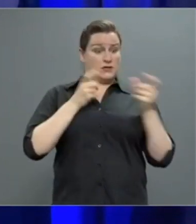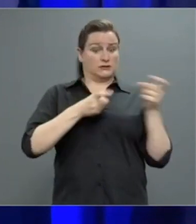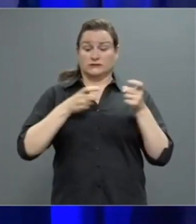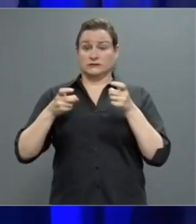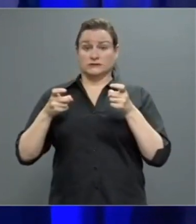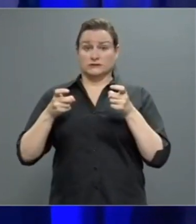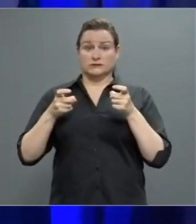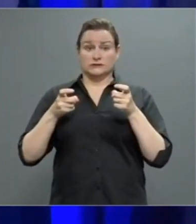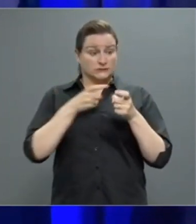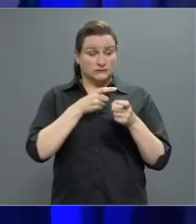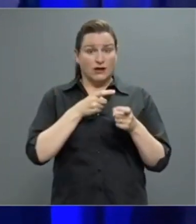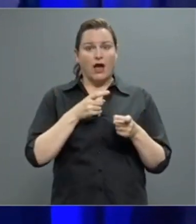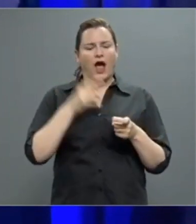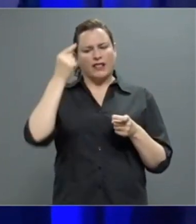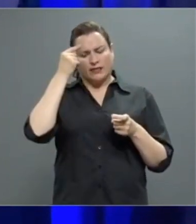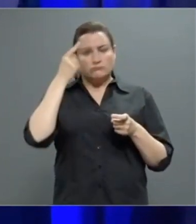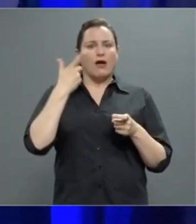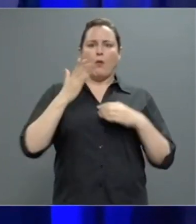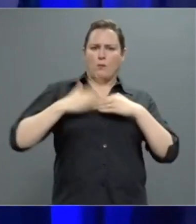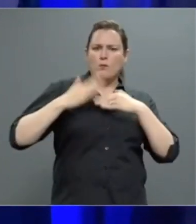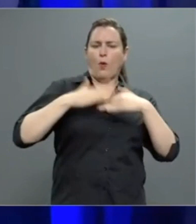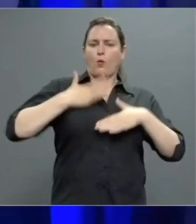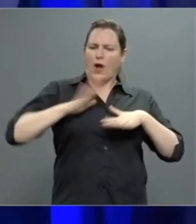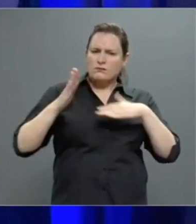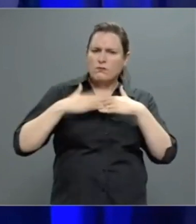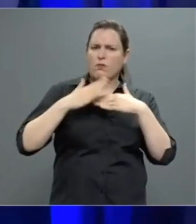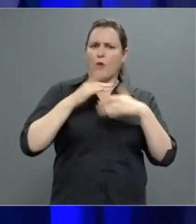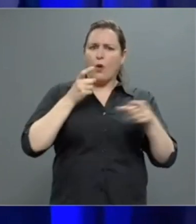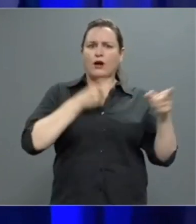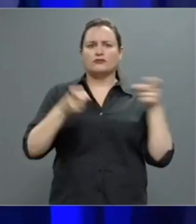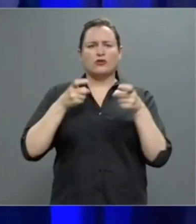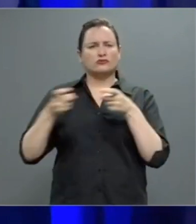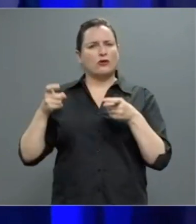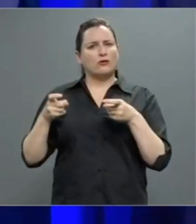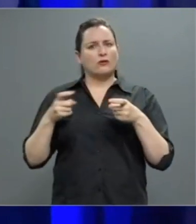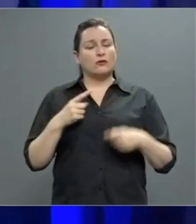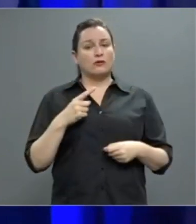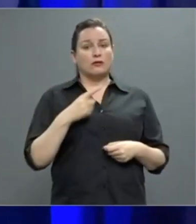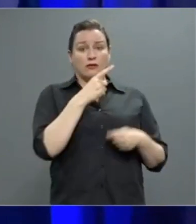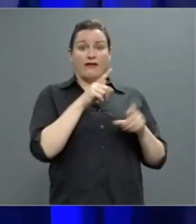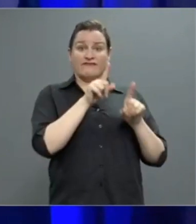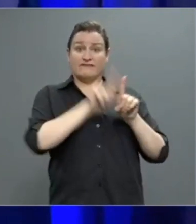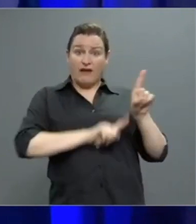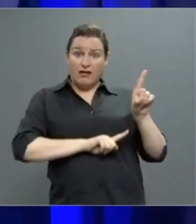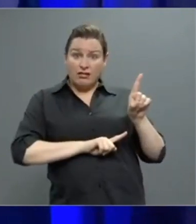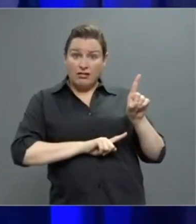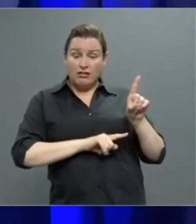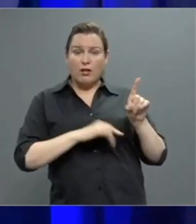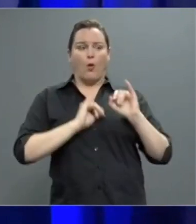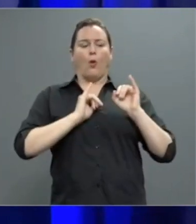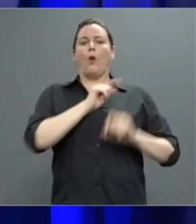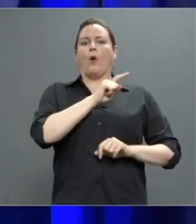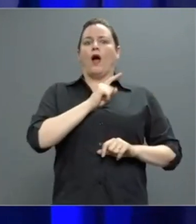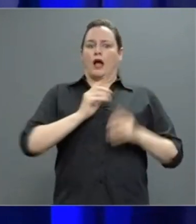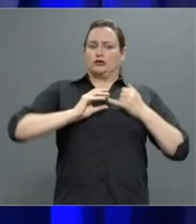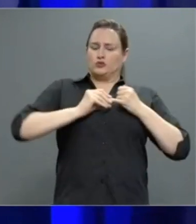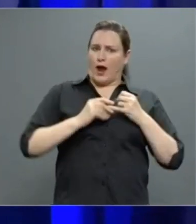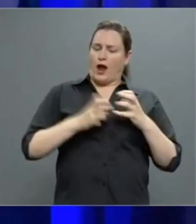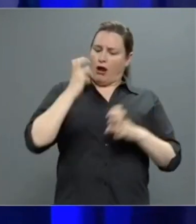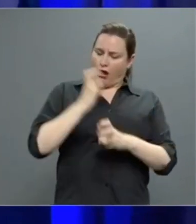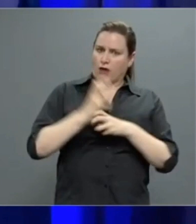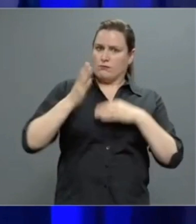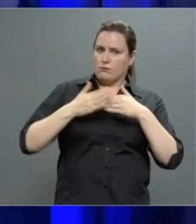even more state control. Because the more the central planners fail, the more furiously the central planners